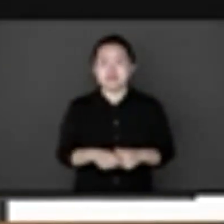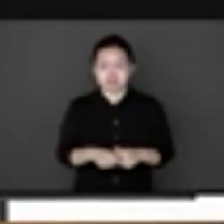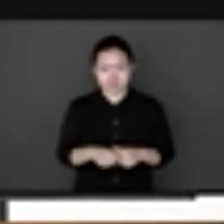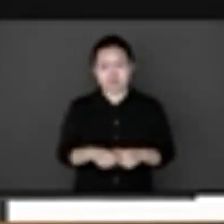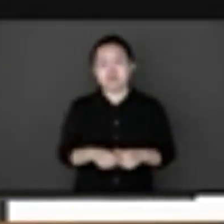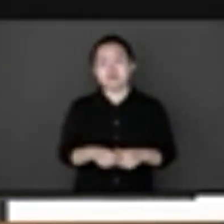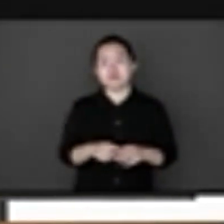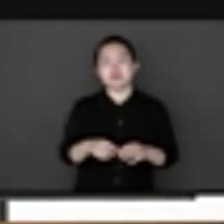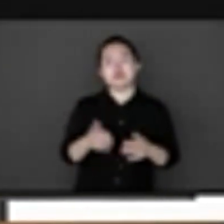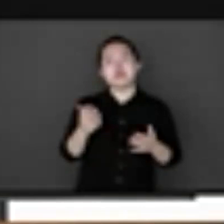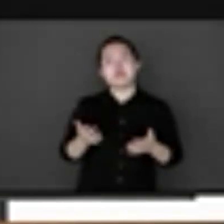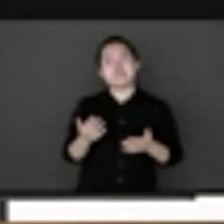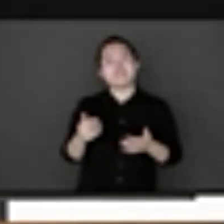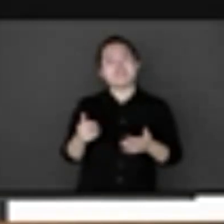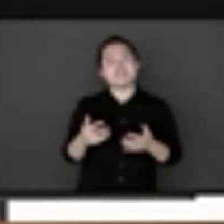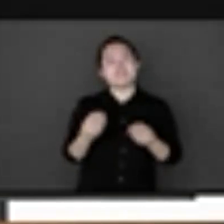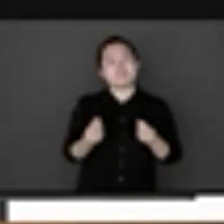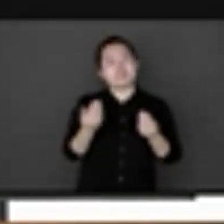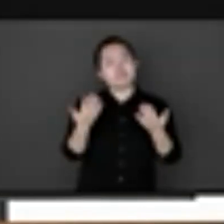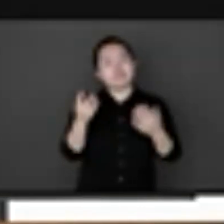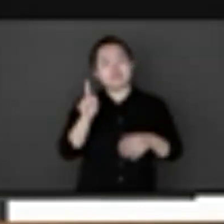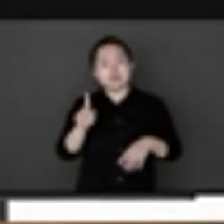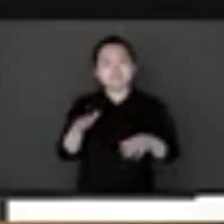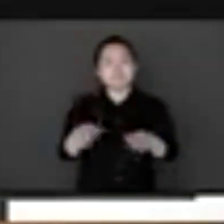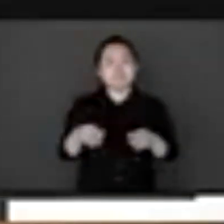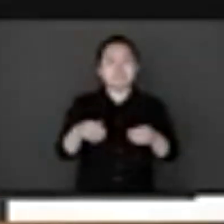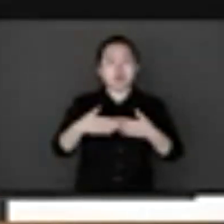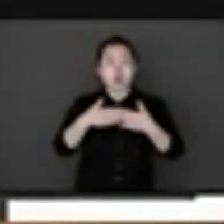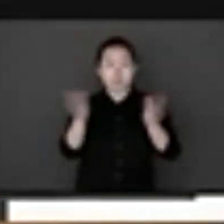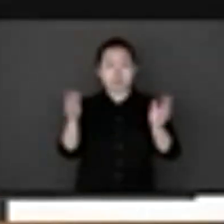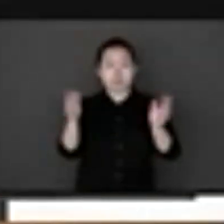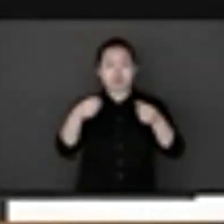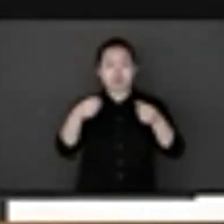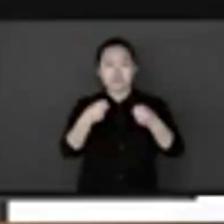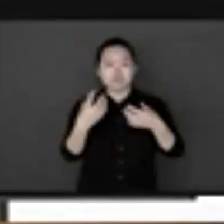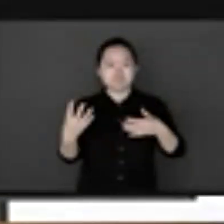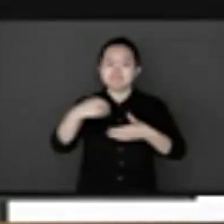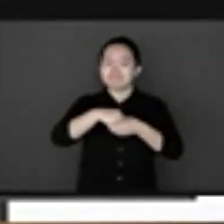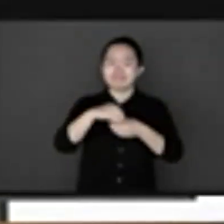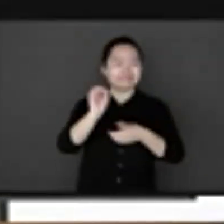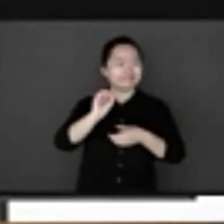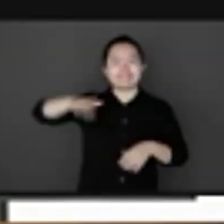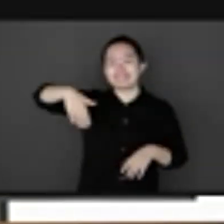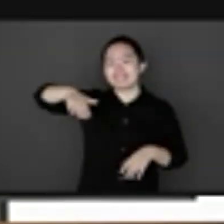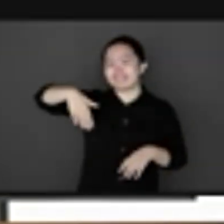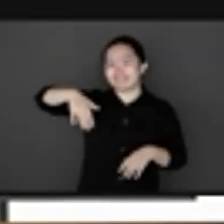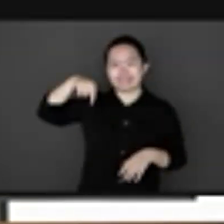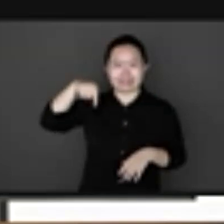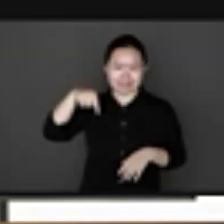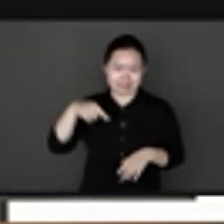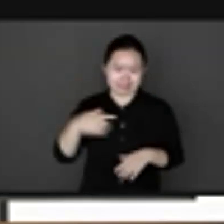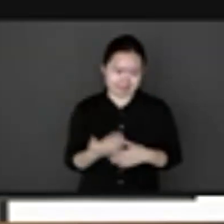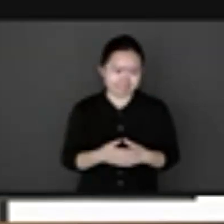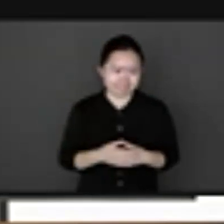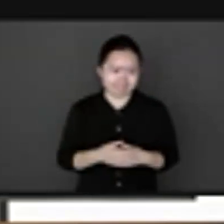This doesn't really work. Okay, now it does. The target groups were a bit funny because the workshop